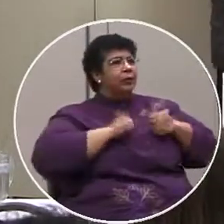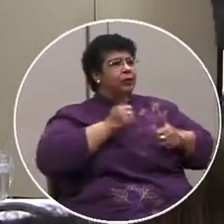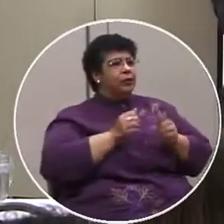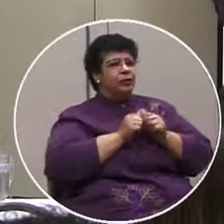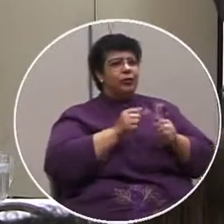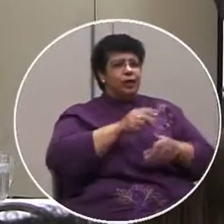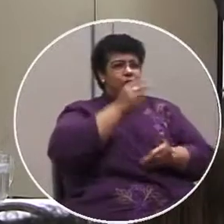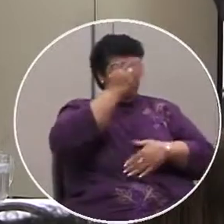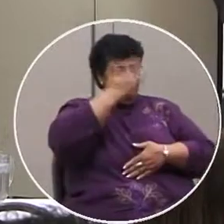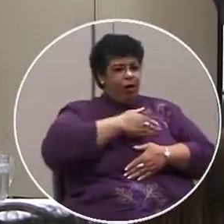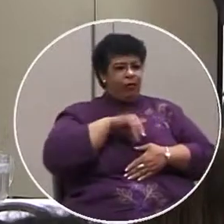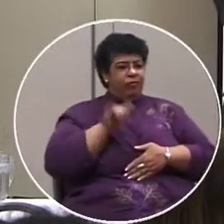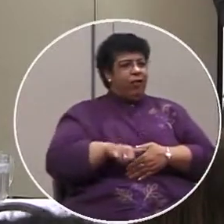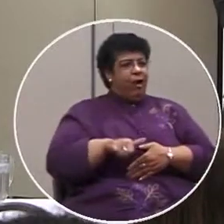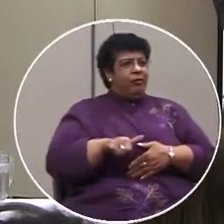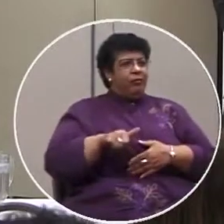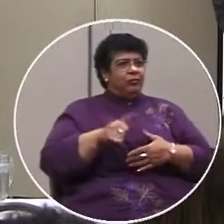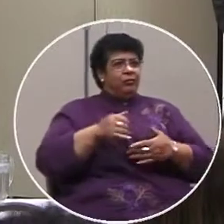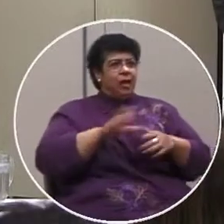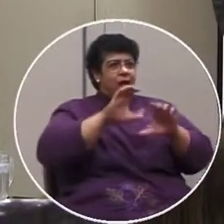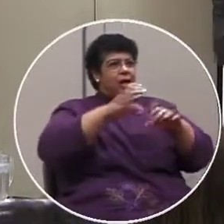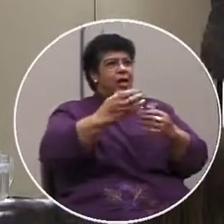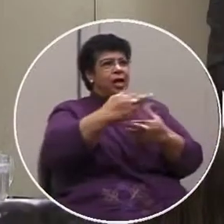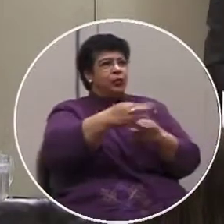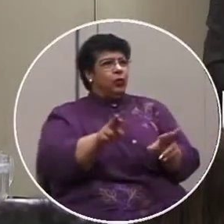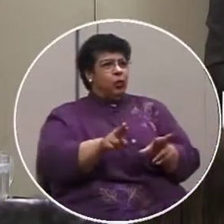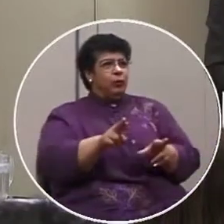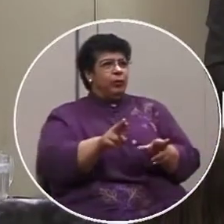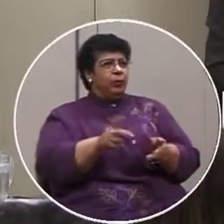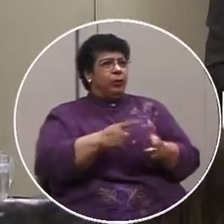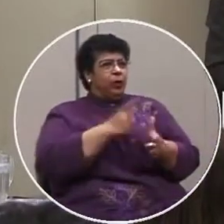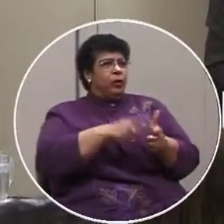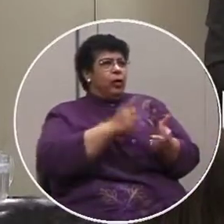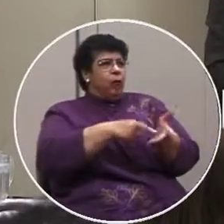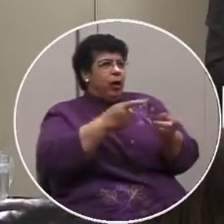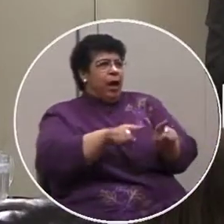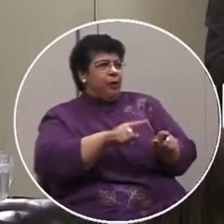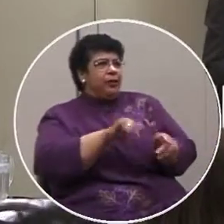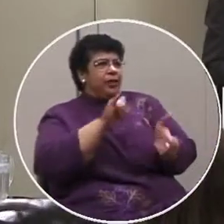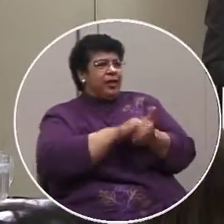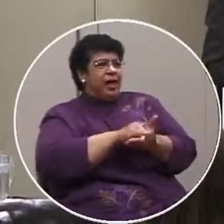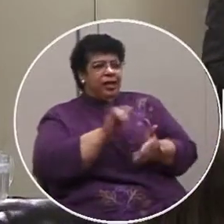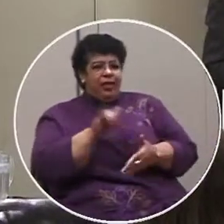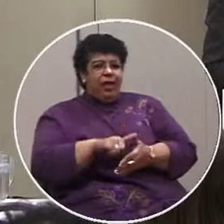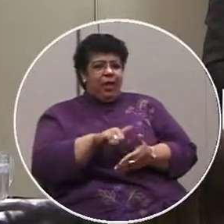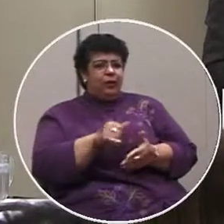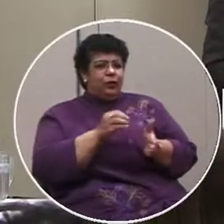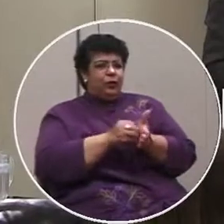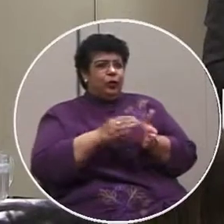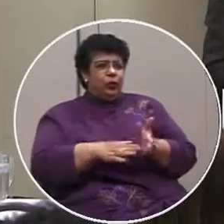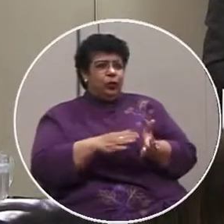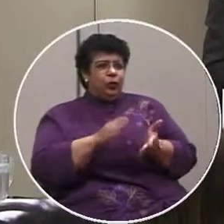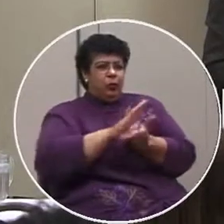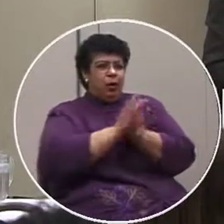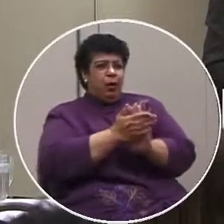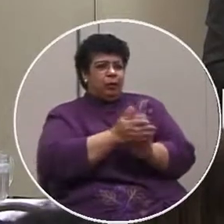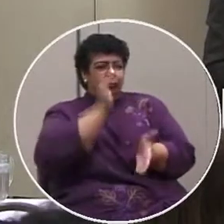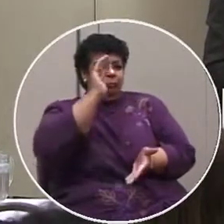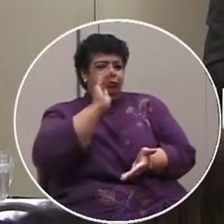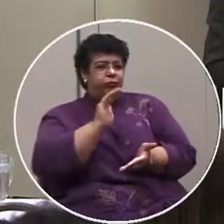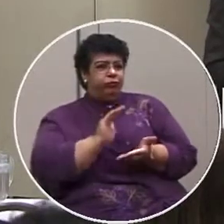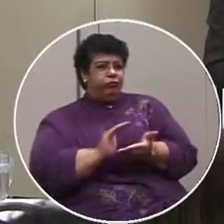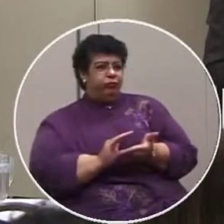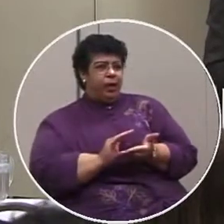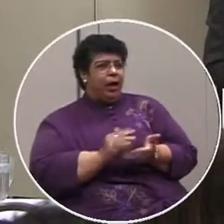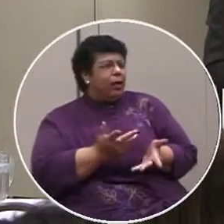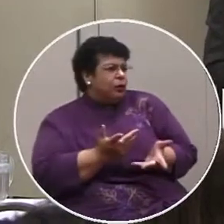out of the classroom, the behavior and the person almost shrink back down to normal size. So my question would be, does she want help,